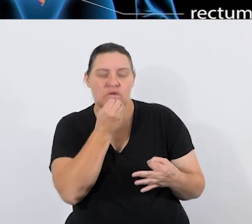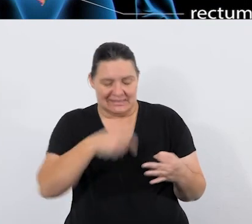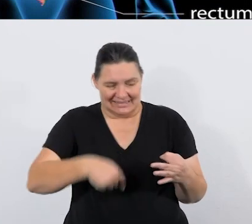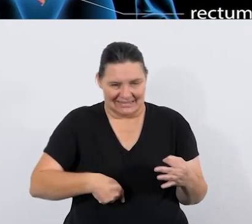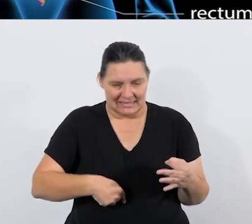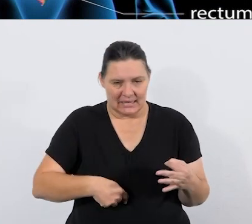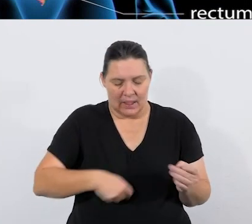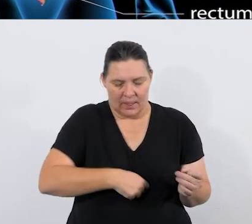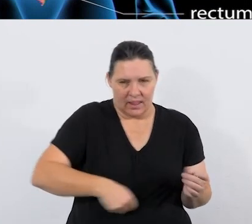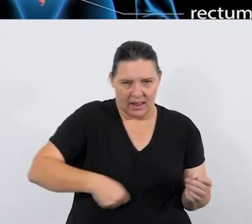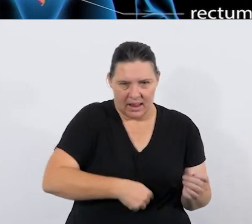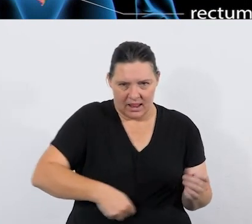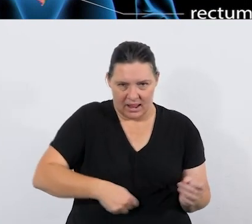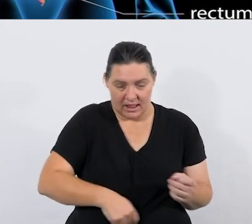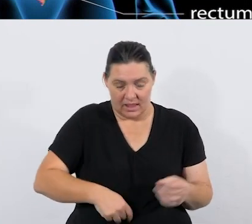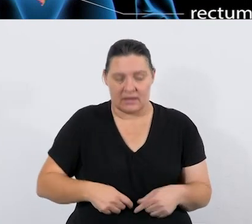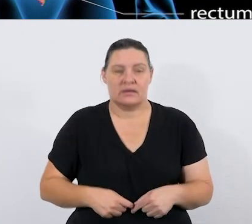digestion.